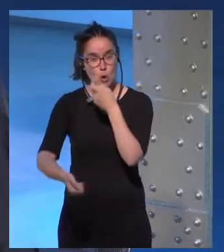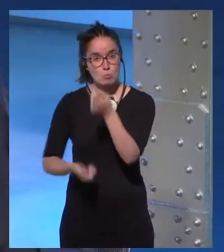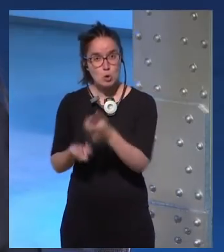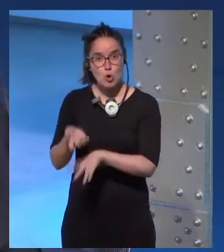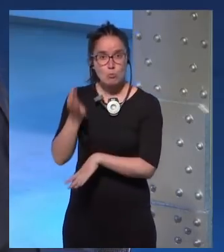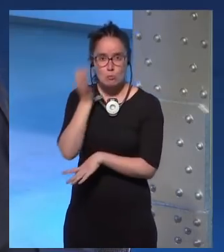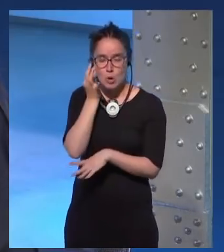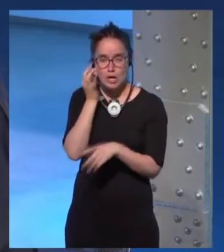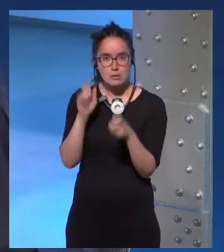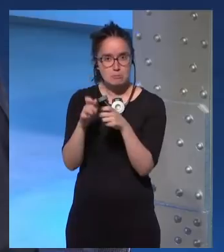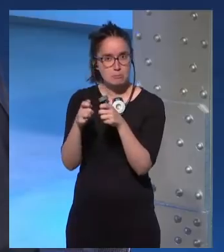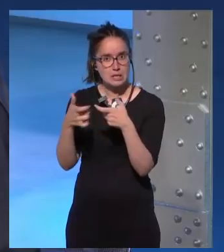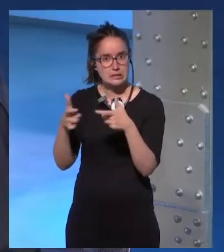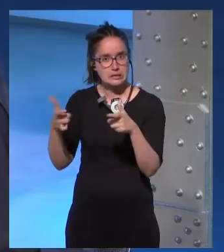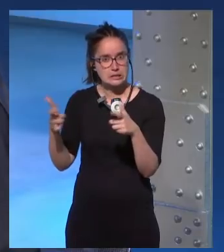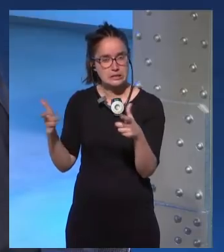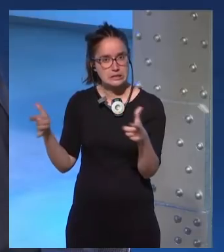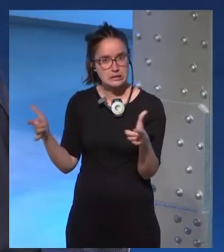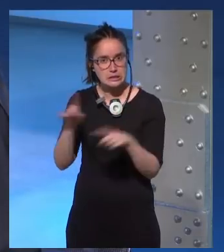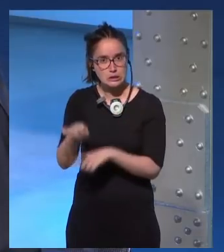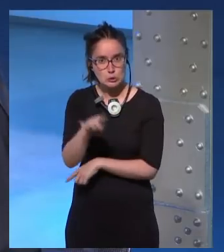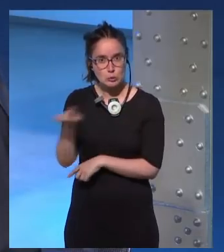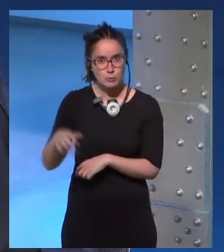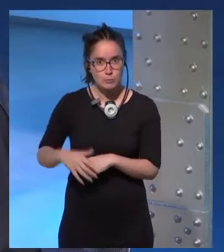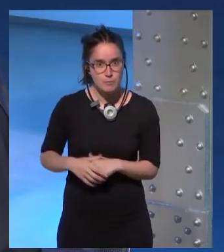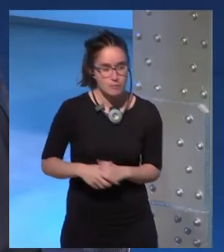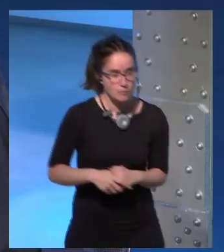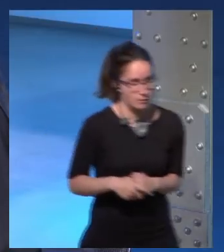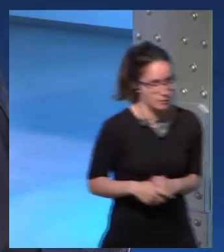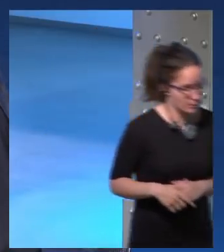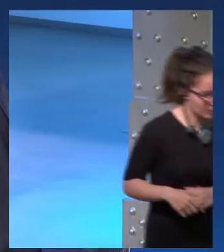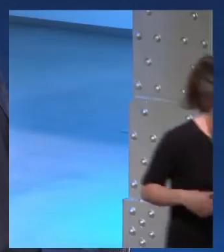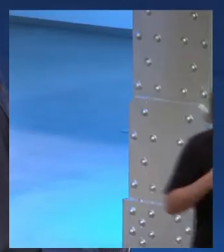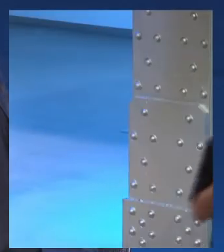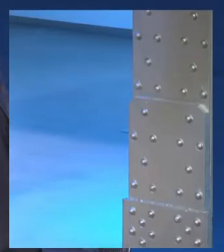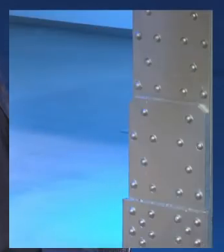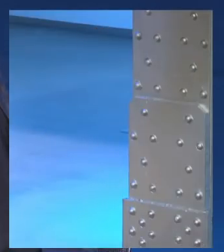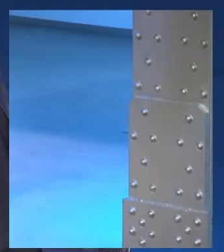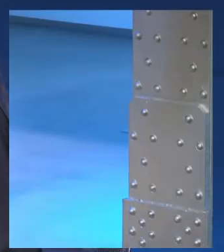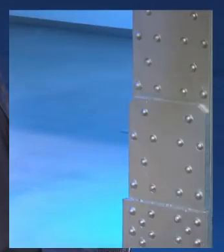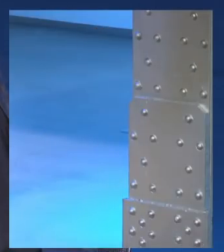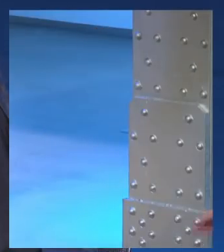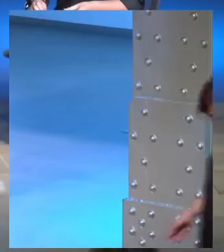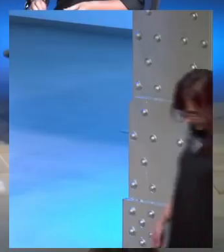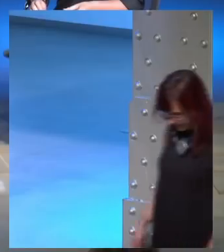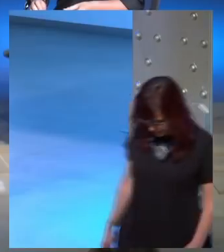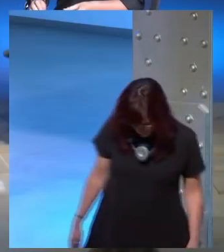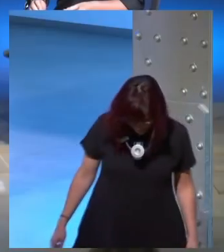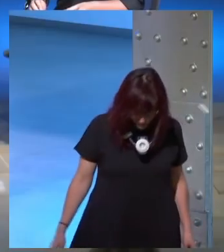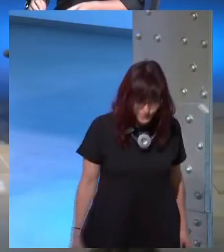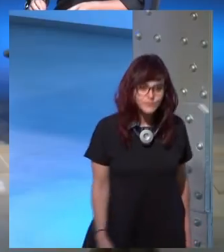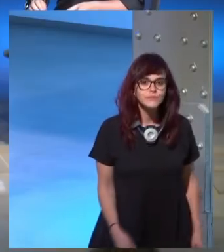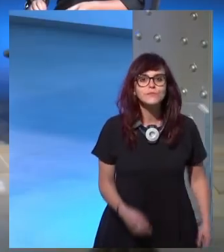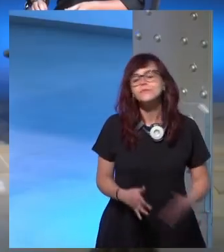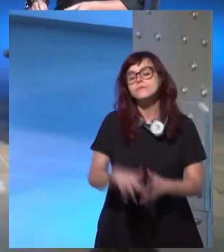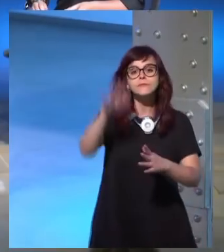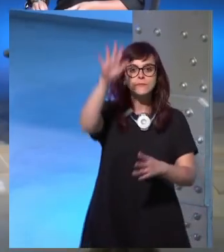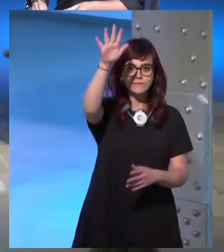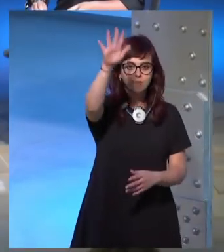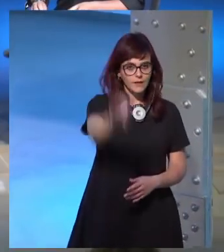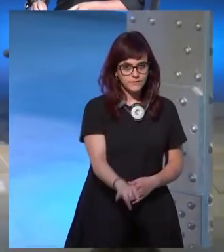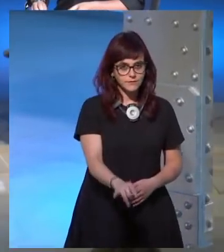do with video games have more. And now with literature, is it the same? Do we have more presence of women and science fiction, etc.?